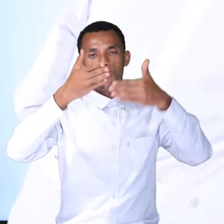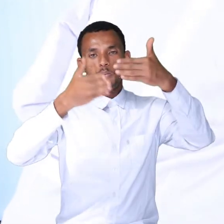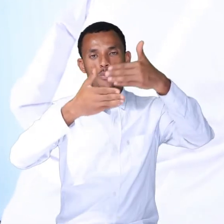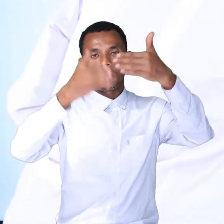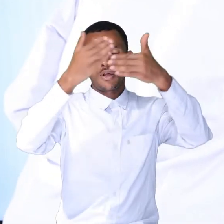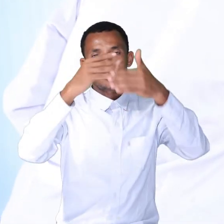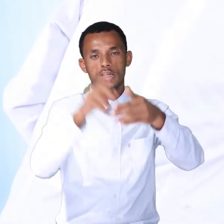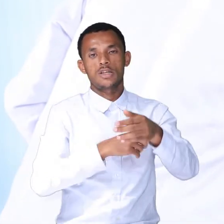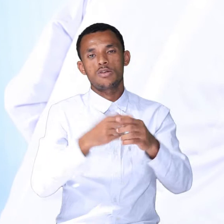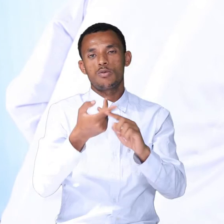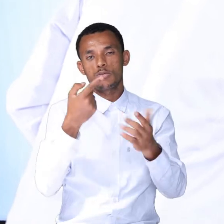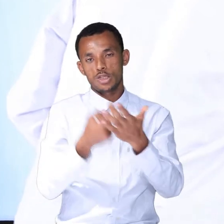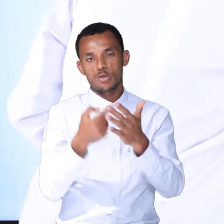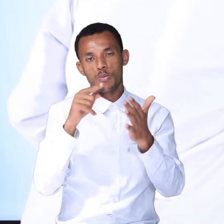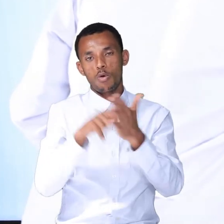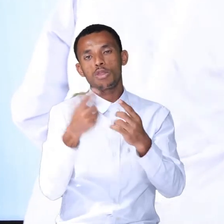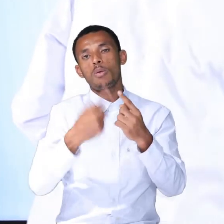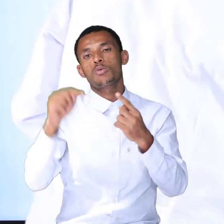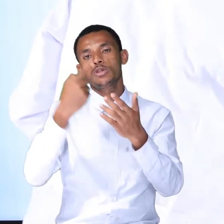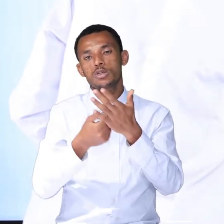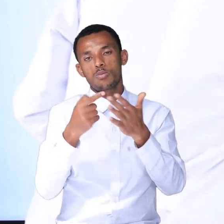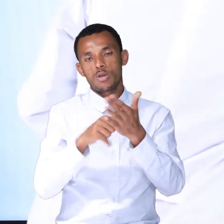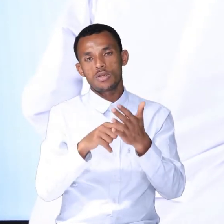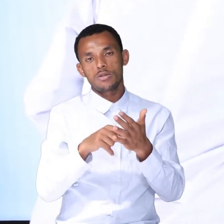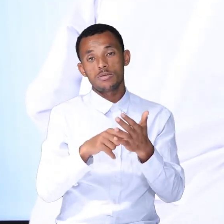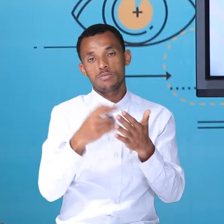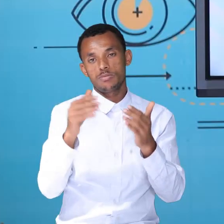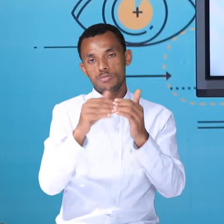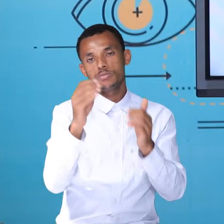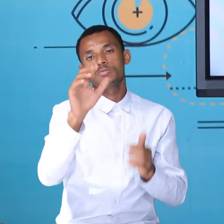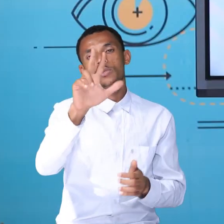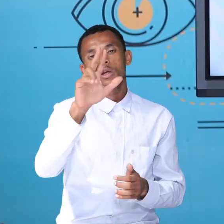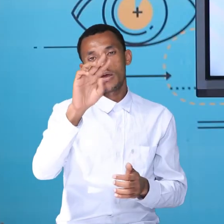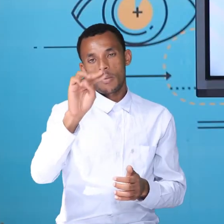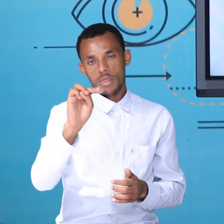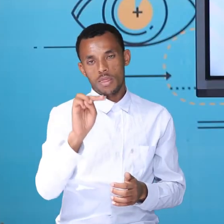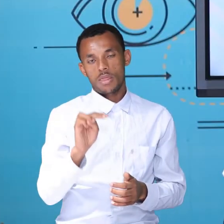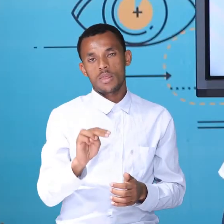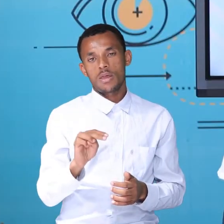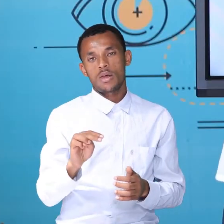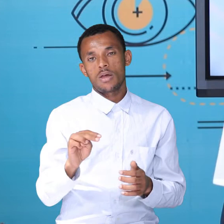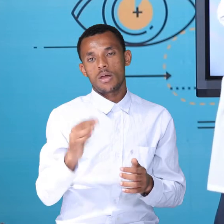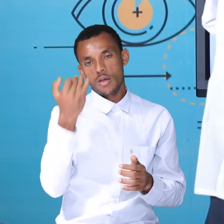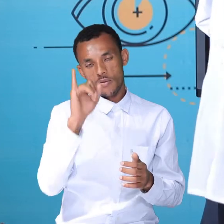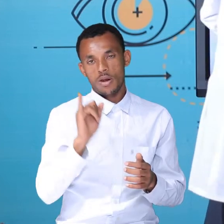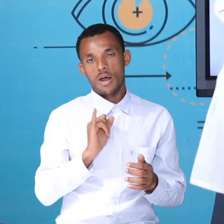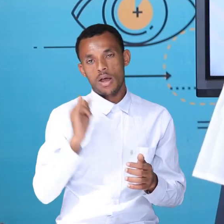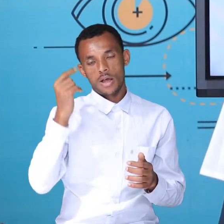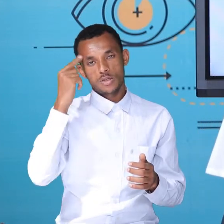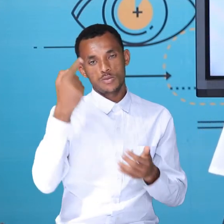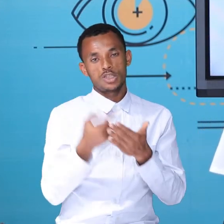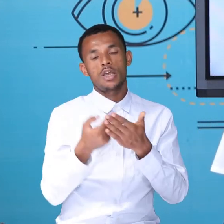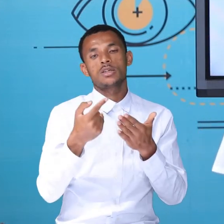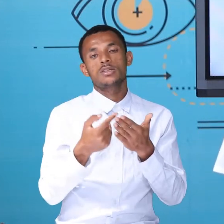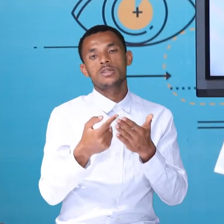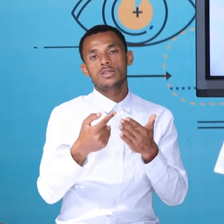the building, the distance from this point up to this point. This was equal to 3 meters because you are coming down now 3 meters. If